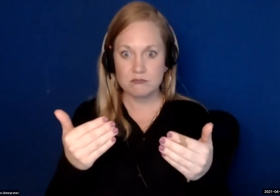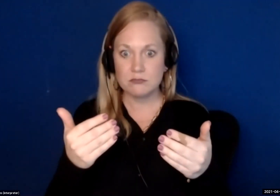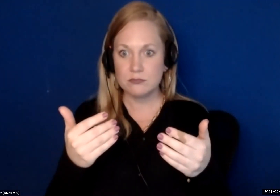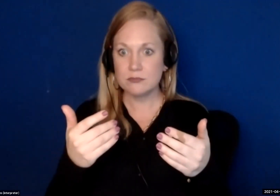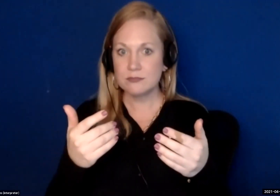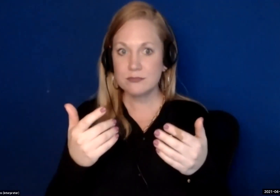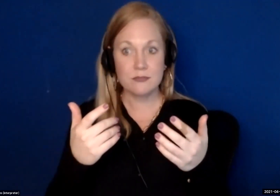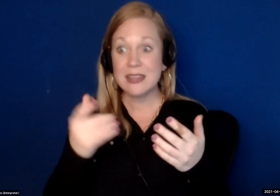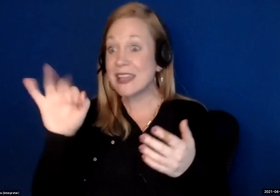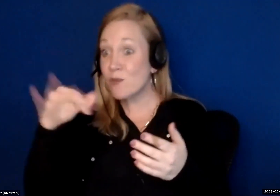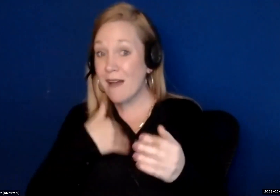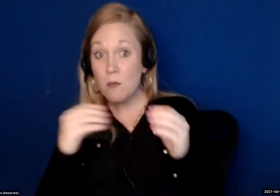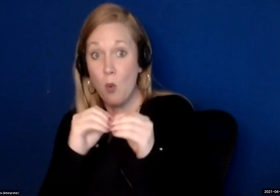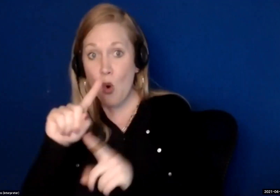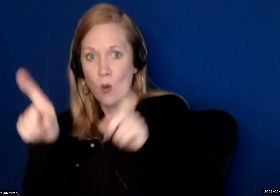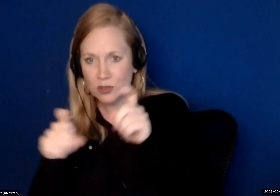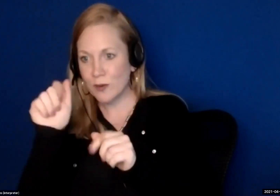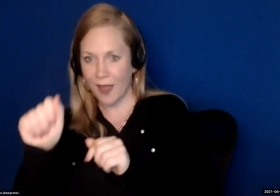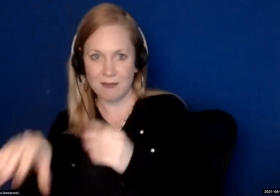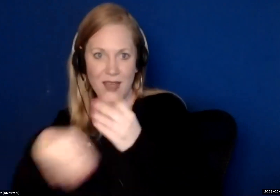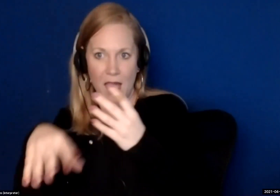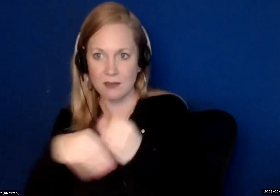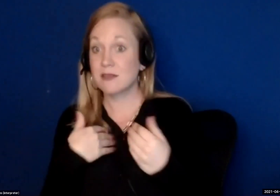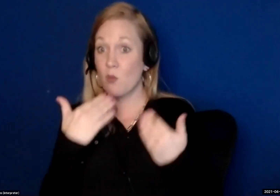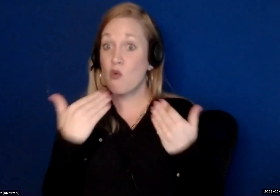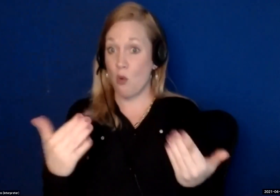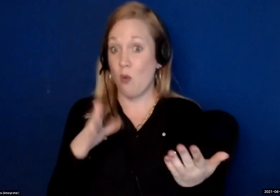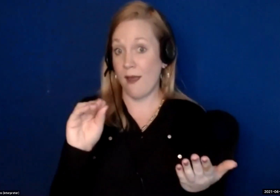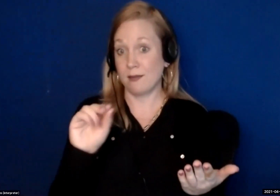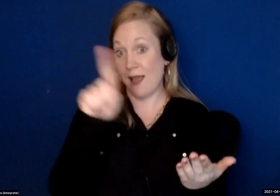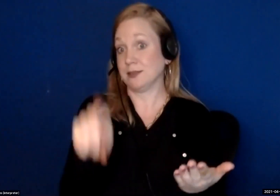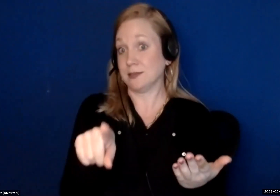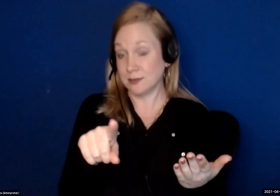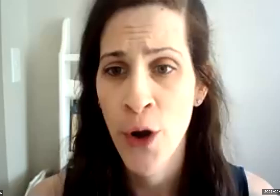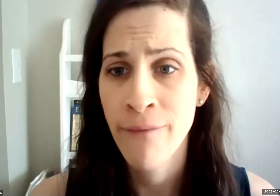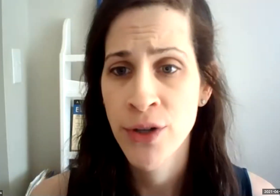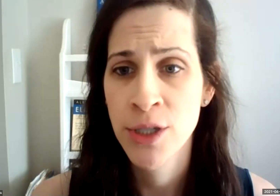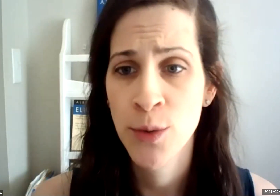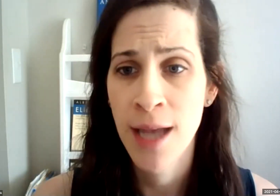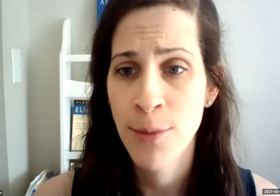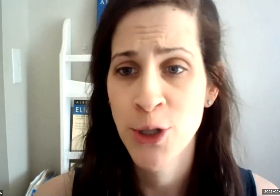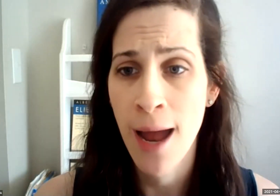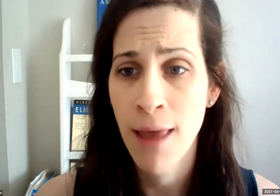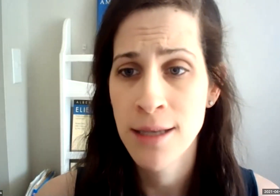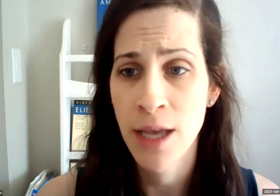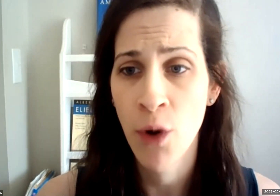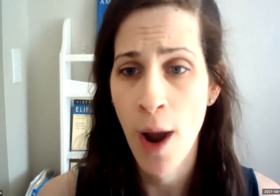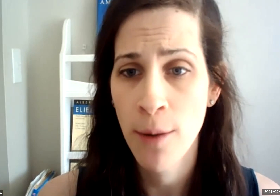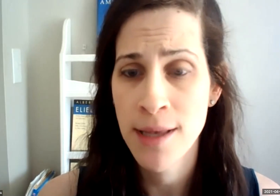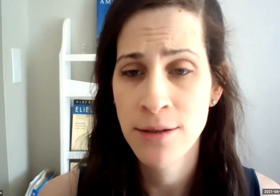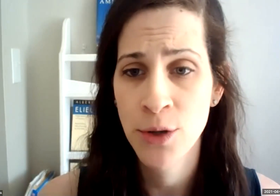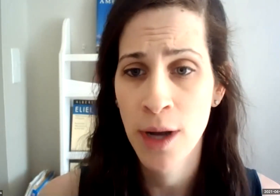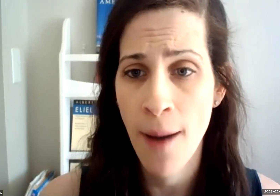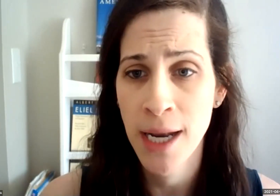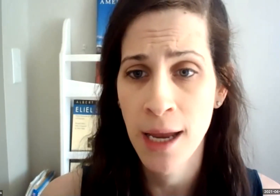add in questions you may have. I'll start reading them. So one I see, are there efforts to establish guidelines